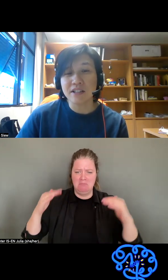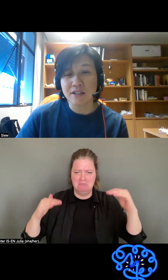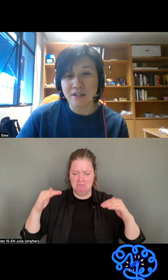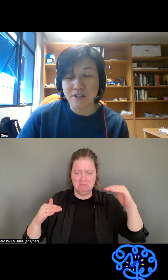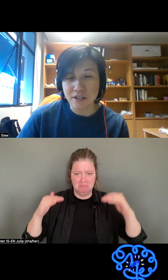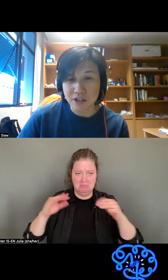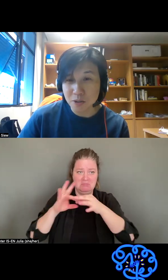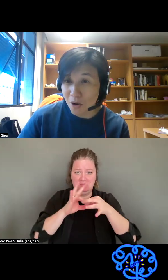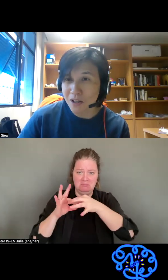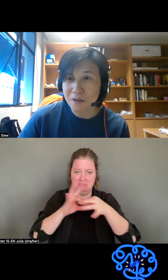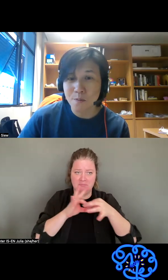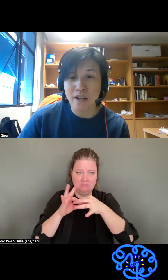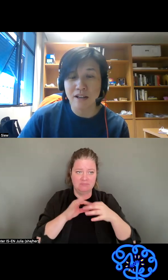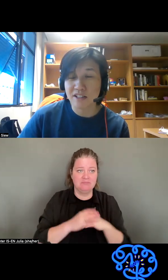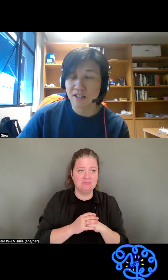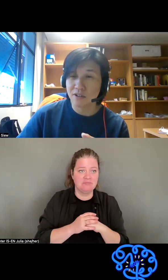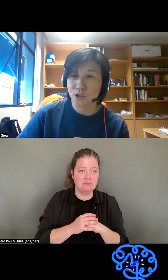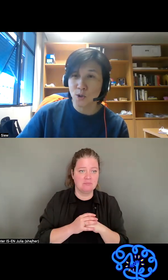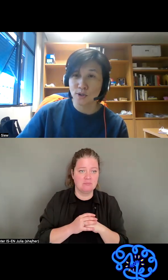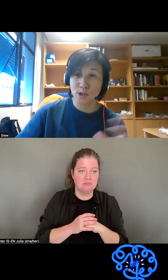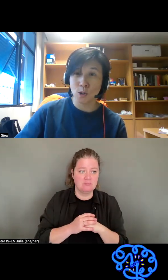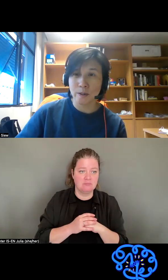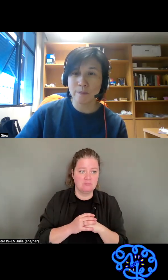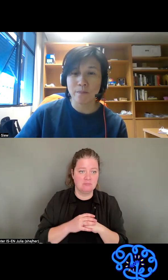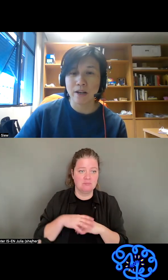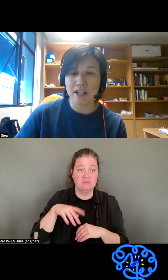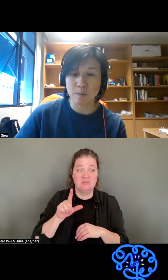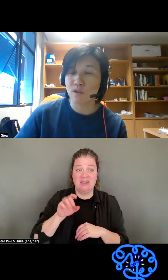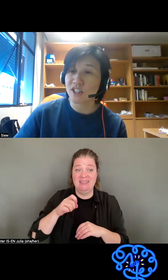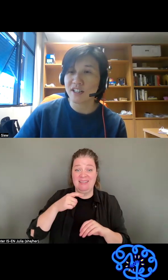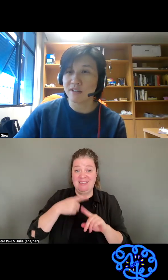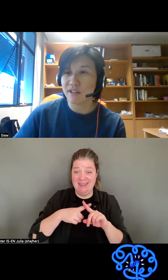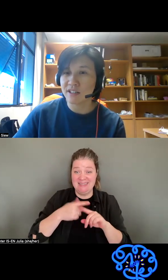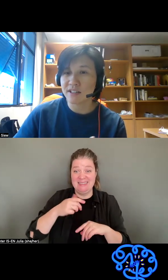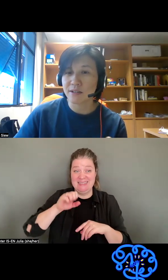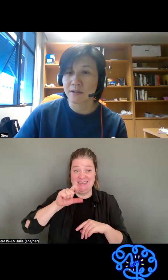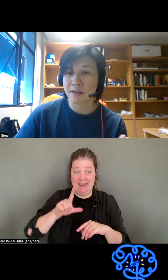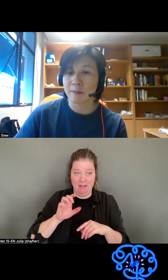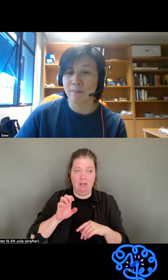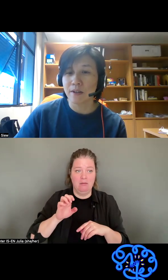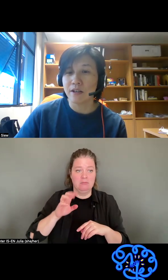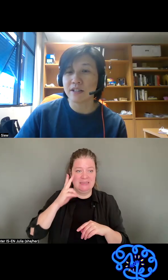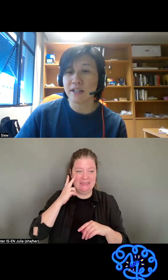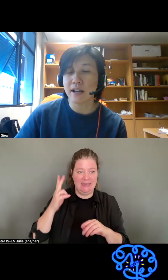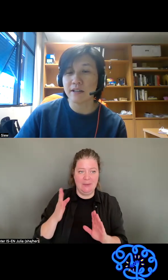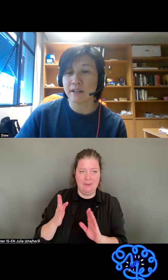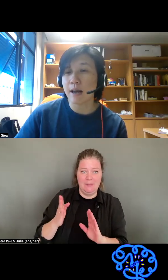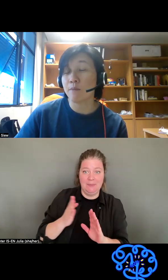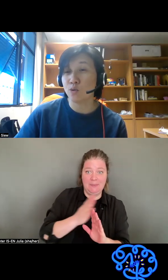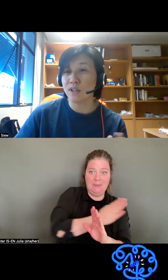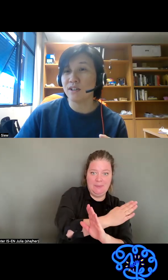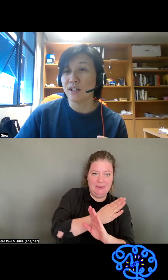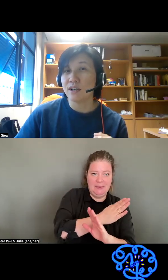And this distance is smaller when Lextel score is lower. And as proficiency increases, you can see that the